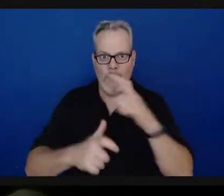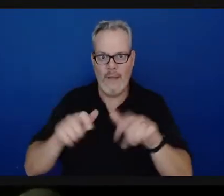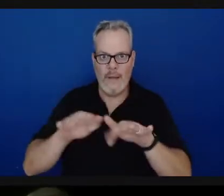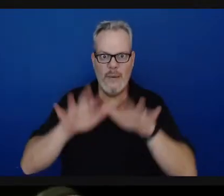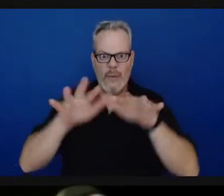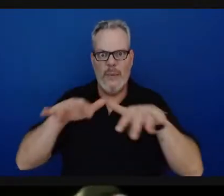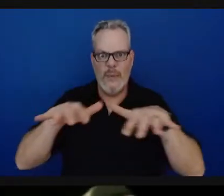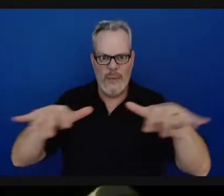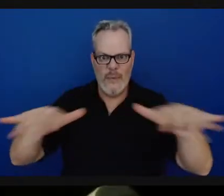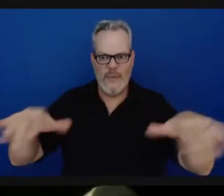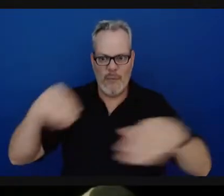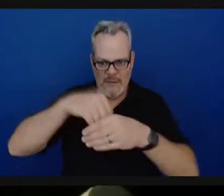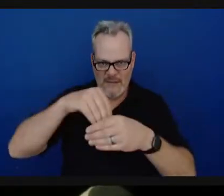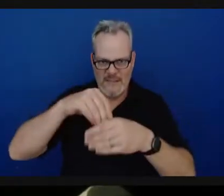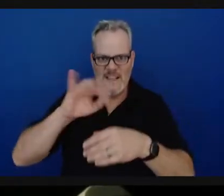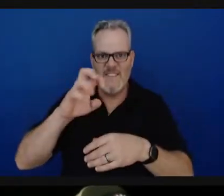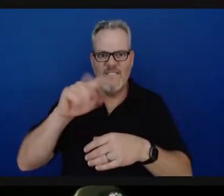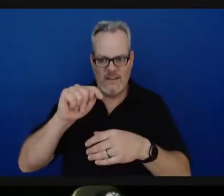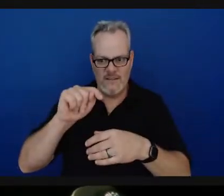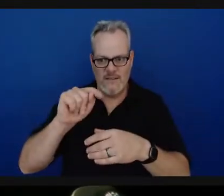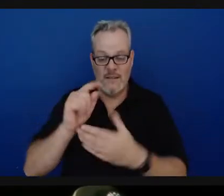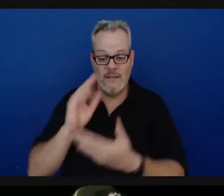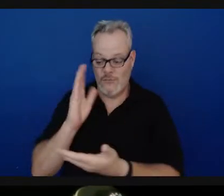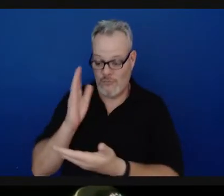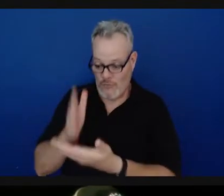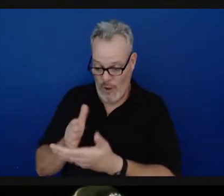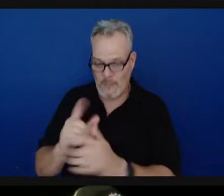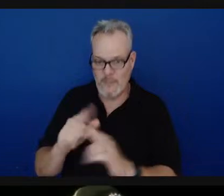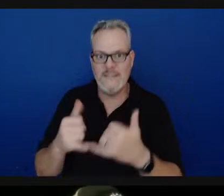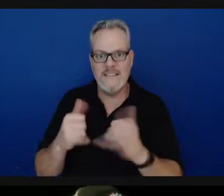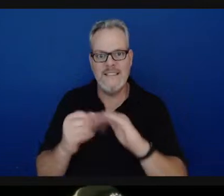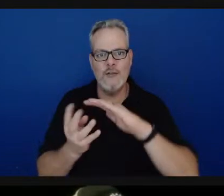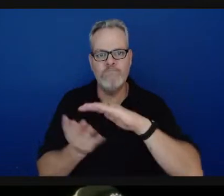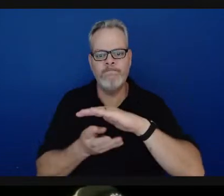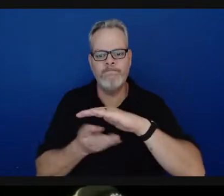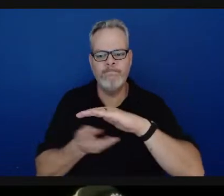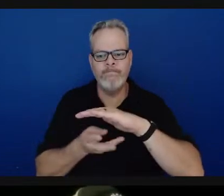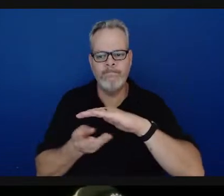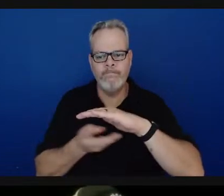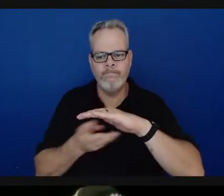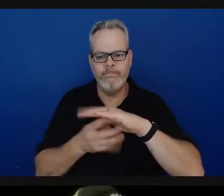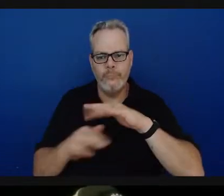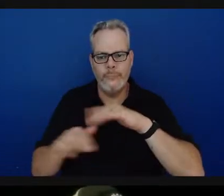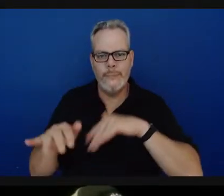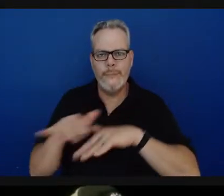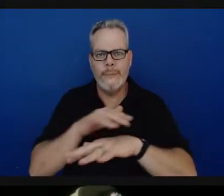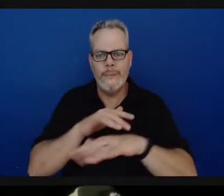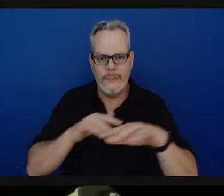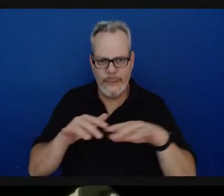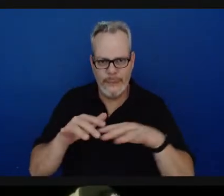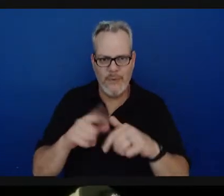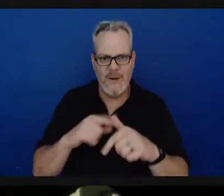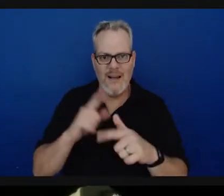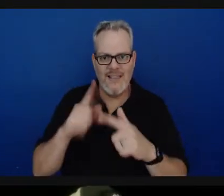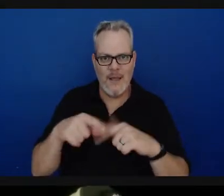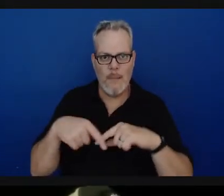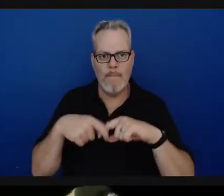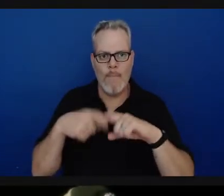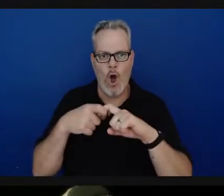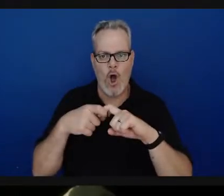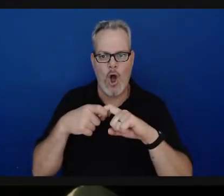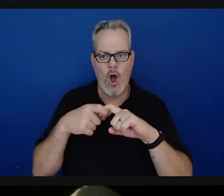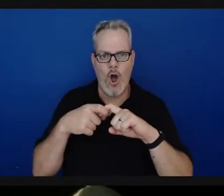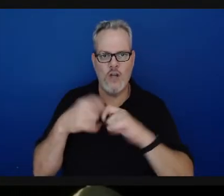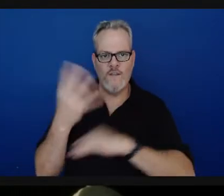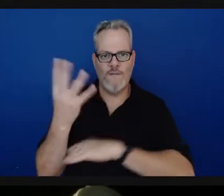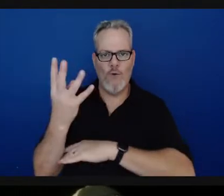vent. It shuts off. The flow still moves a bit, still overturning. Then we have our pause. 4